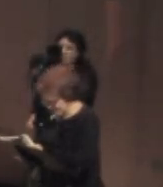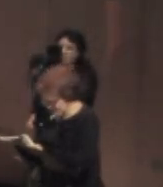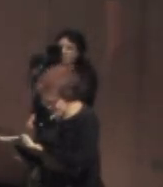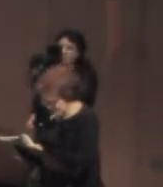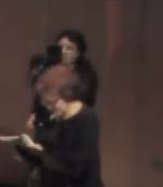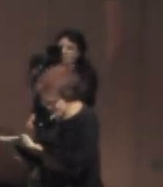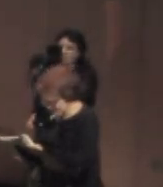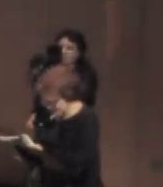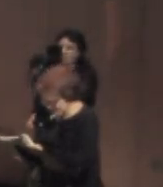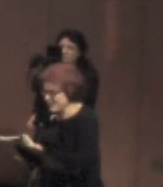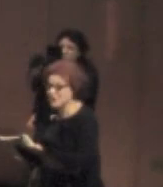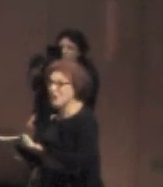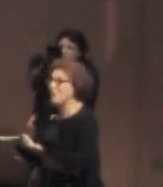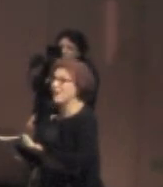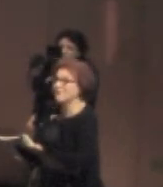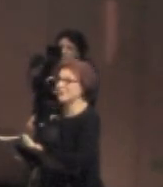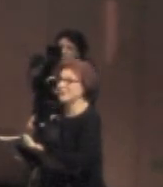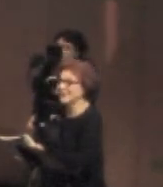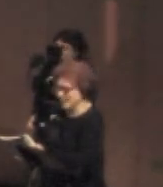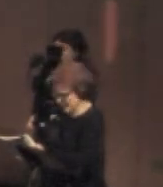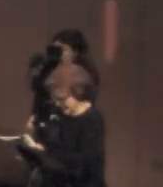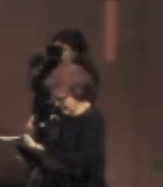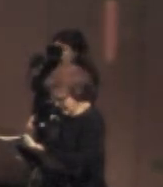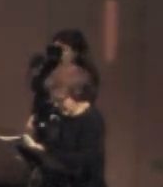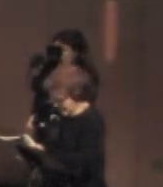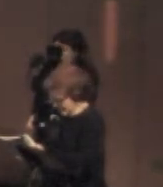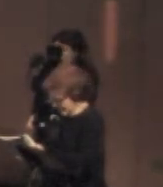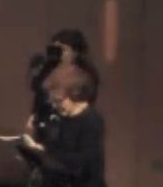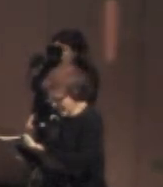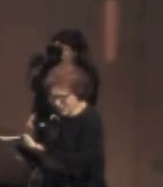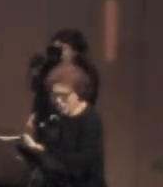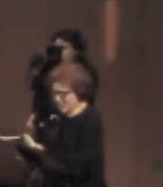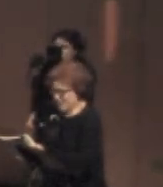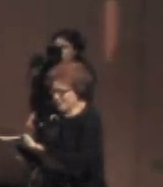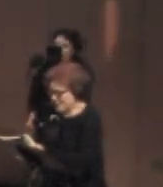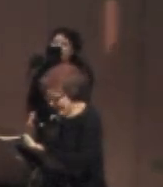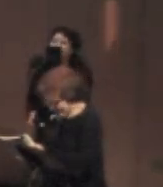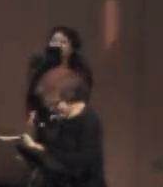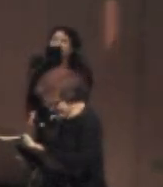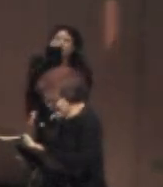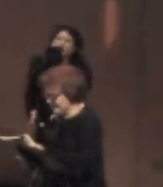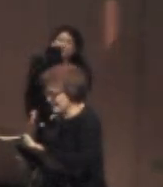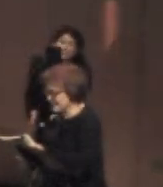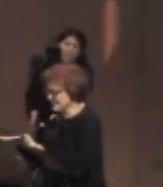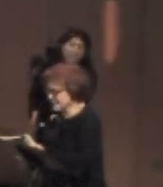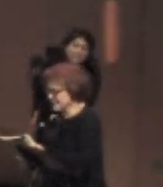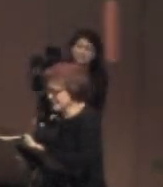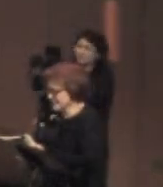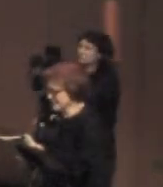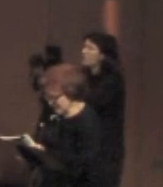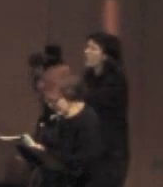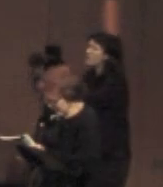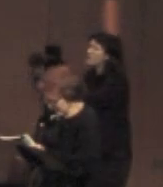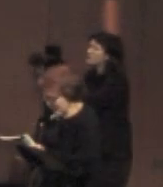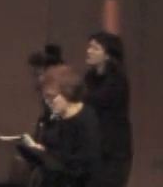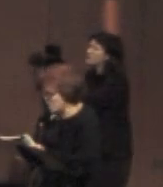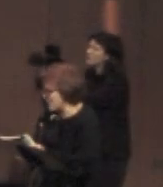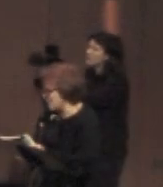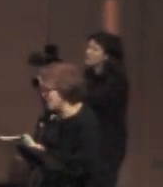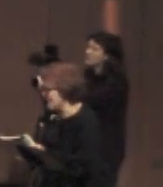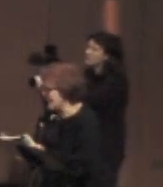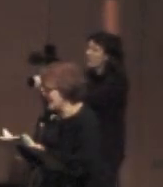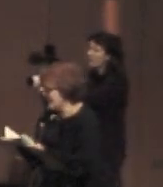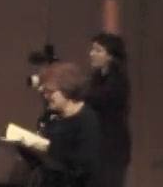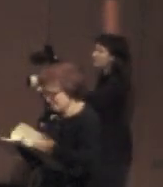away from him it's so awful I don't don't understand it that